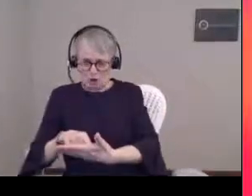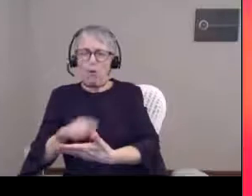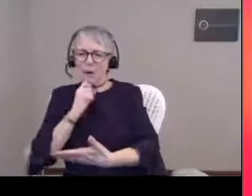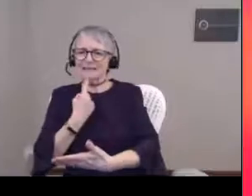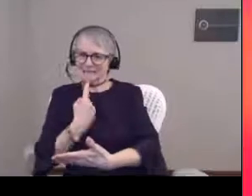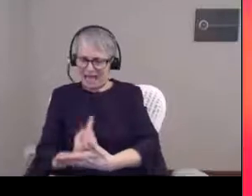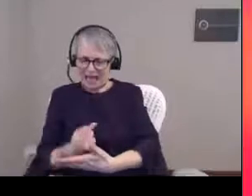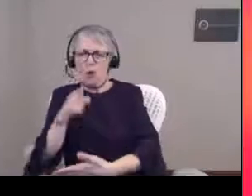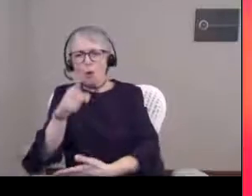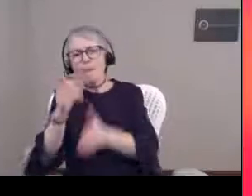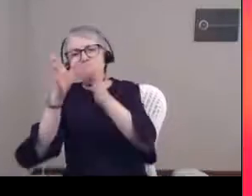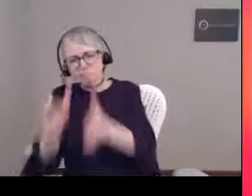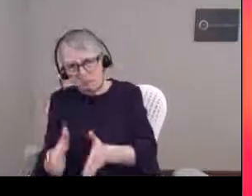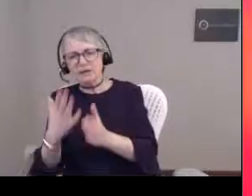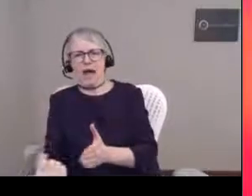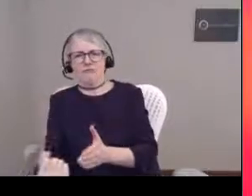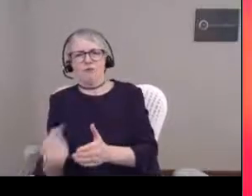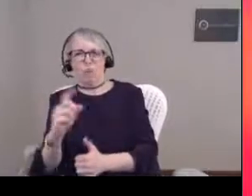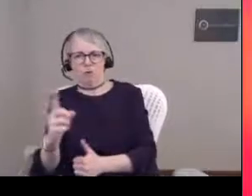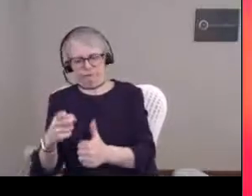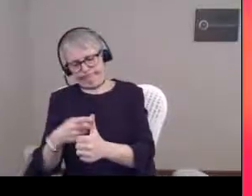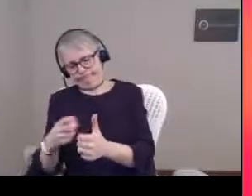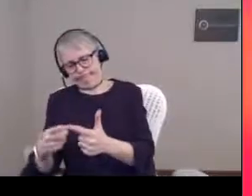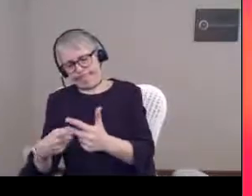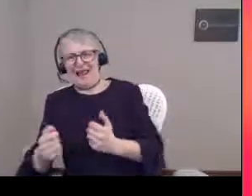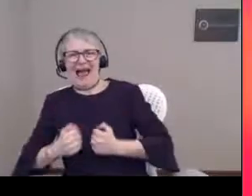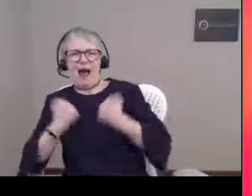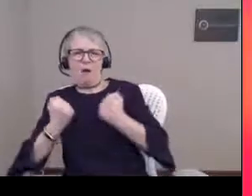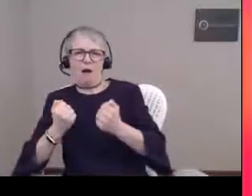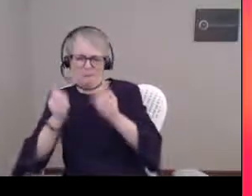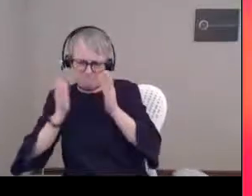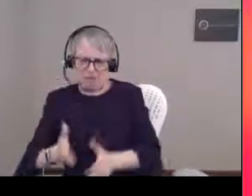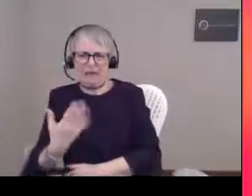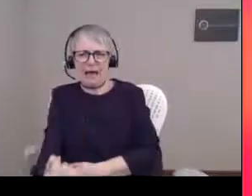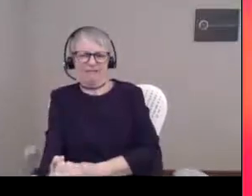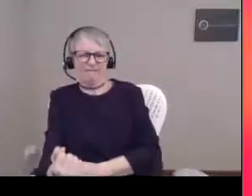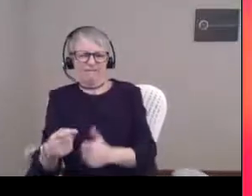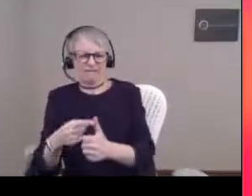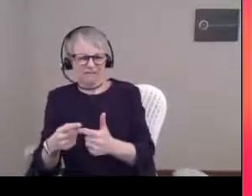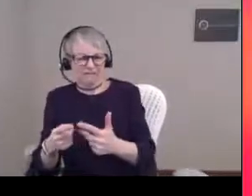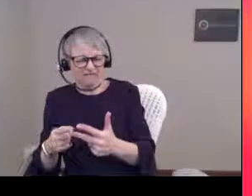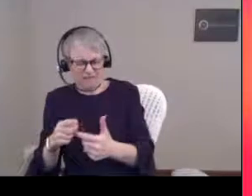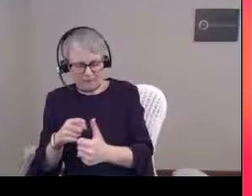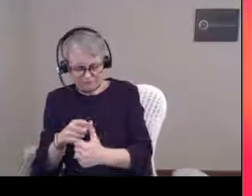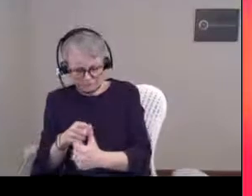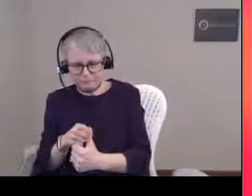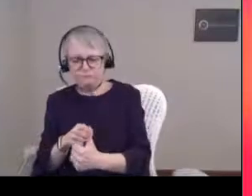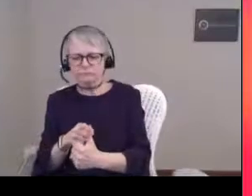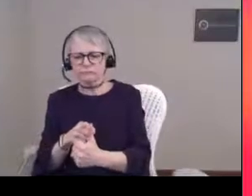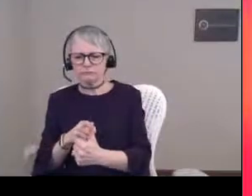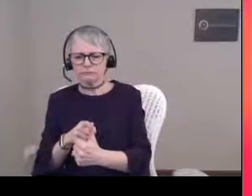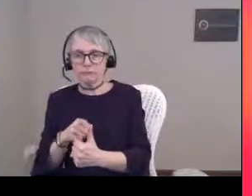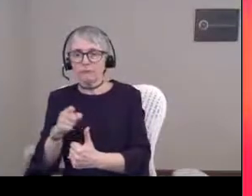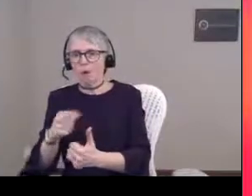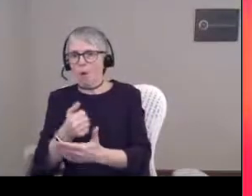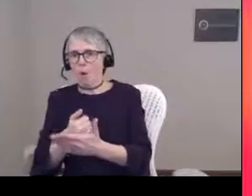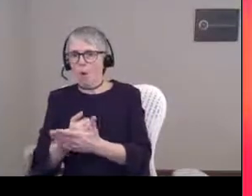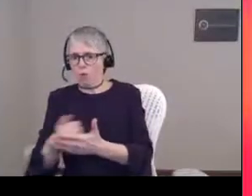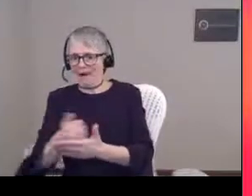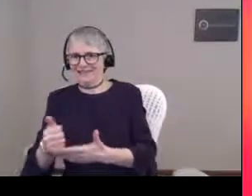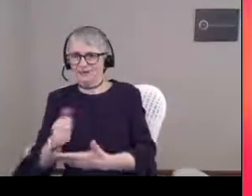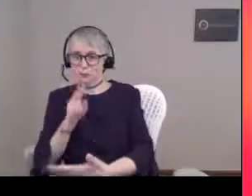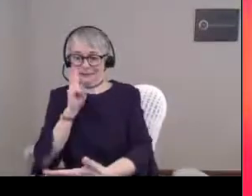apply what is kind of minimum to perform that role. And that's always bolded now in the advert. So if you see an ITV